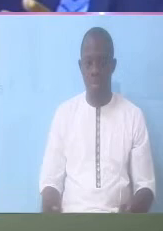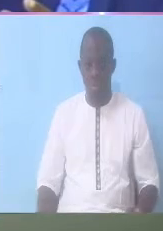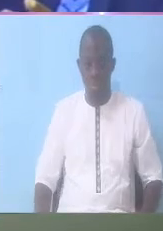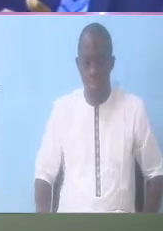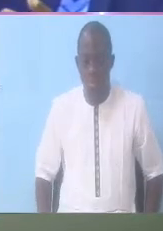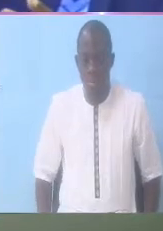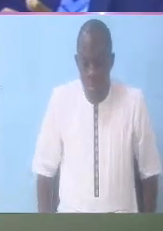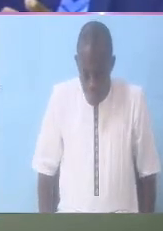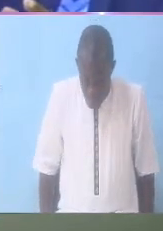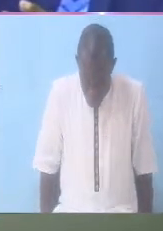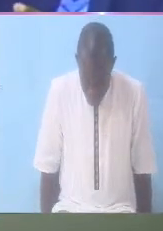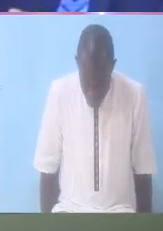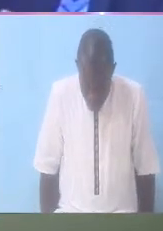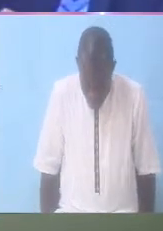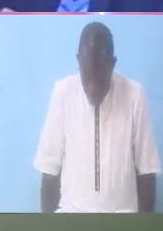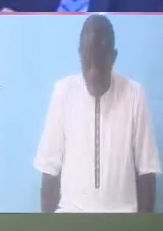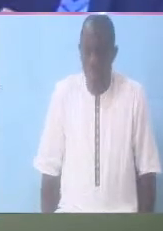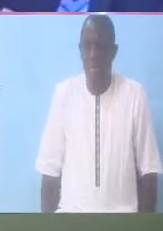Correct?